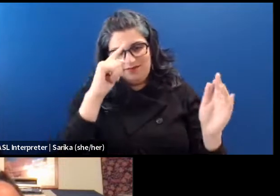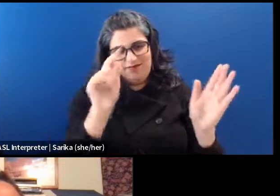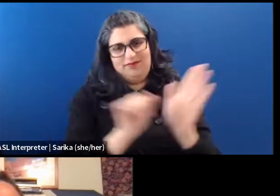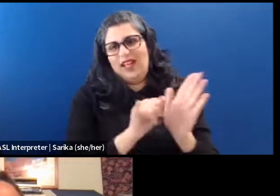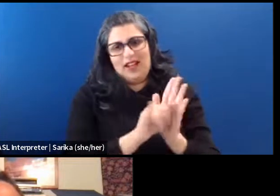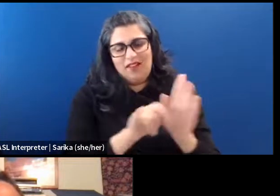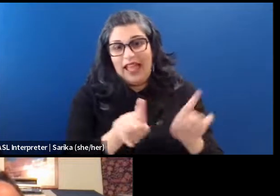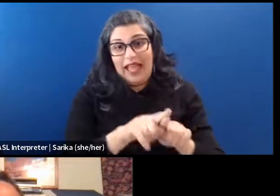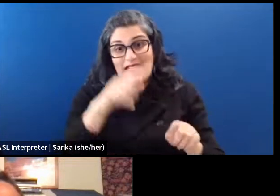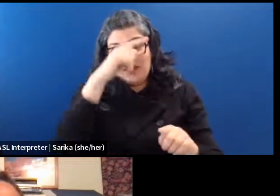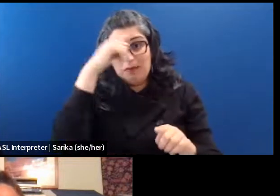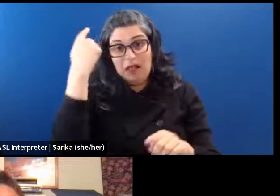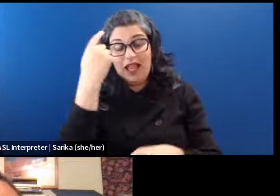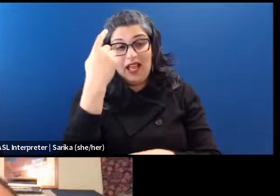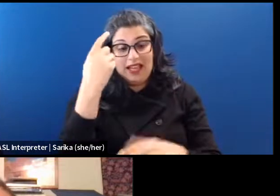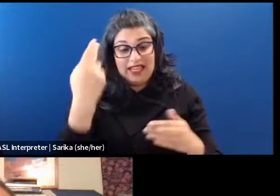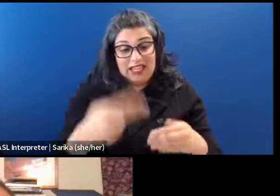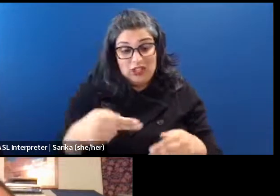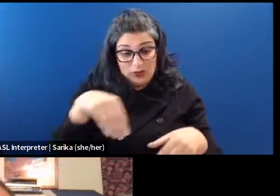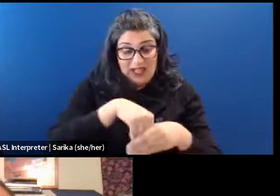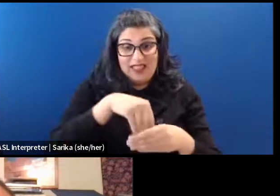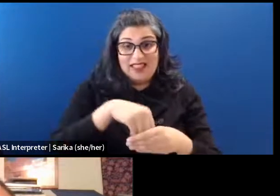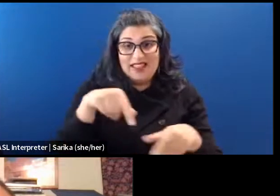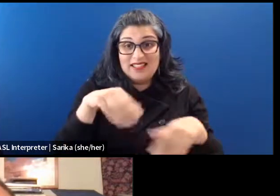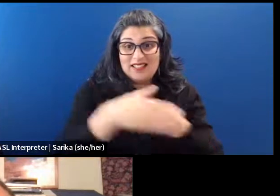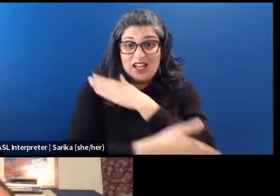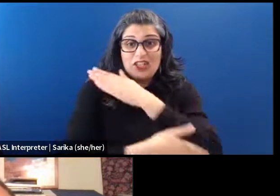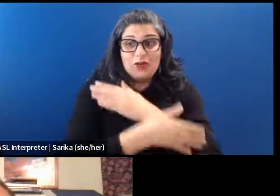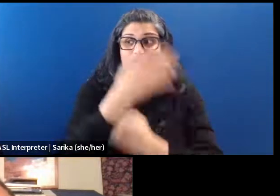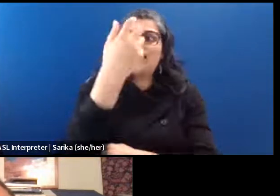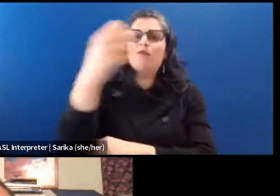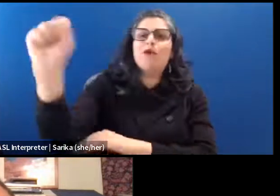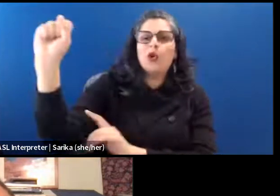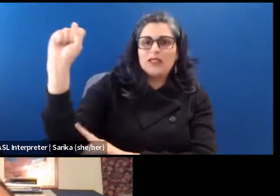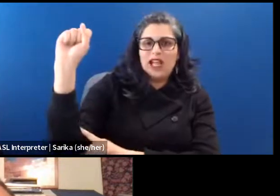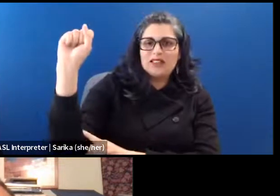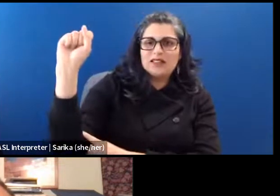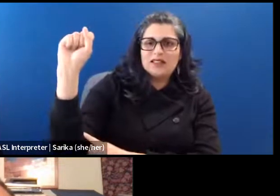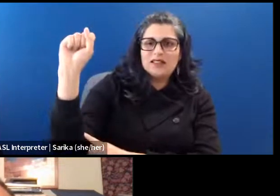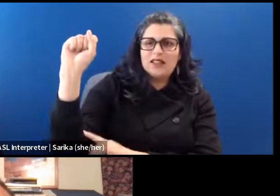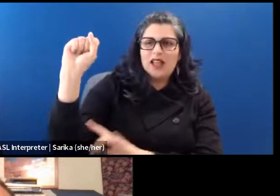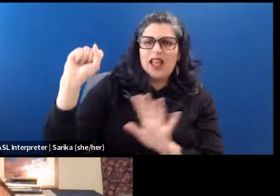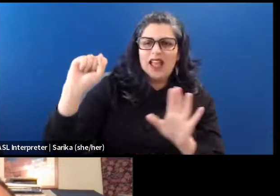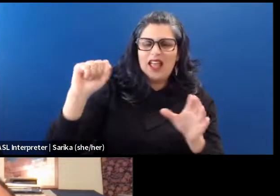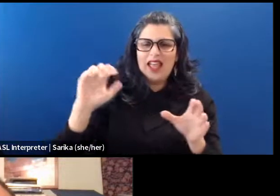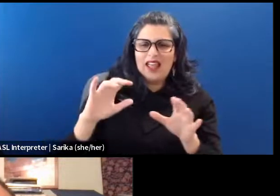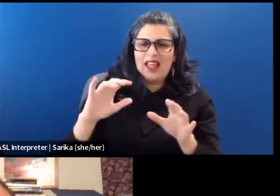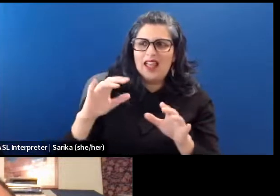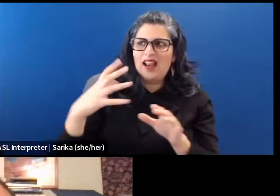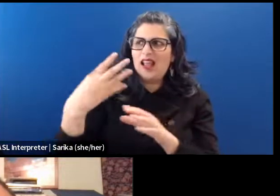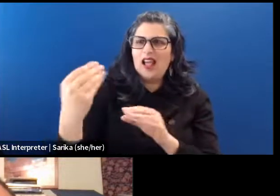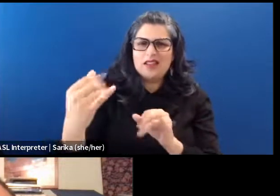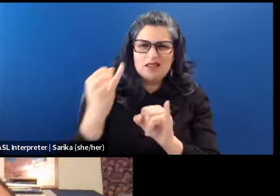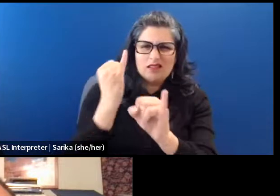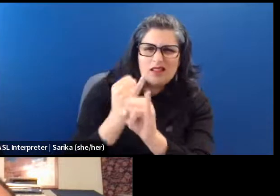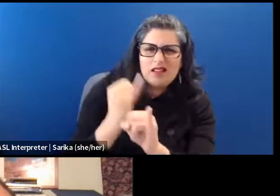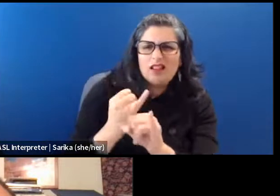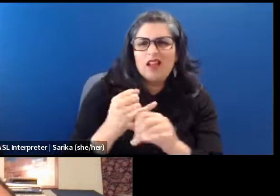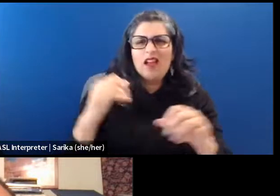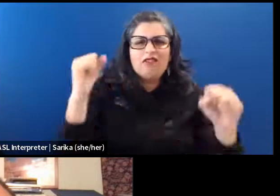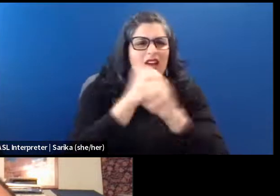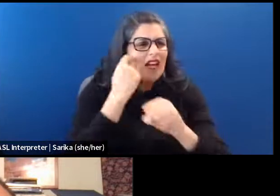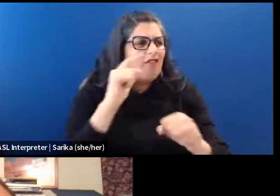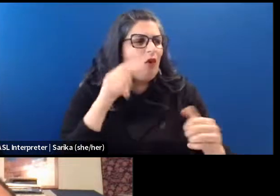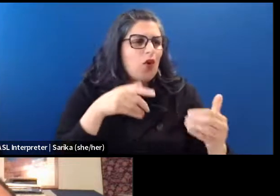the history of protest and turning towards external institutions and fighting for a sense of humanity, fighting for